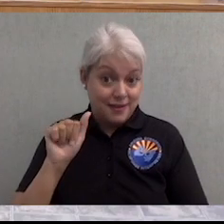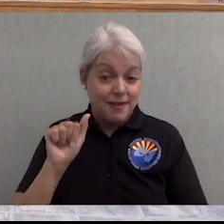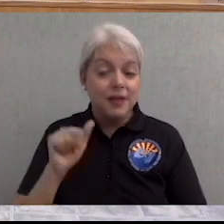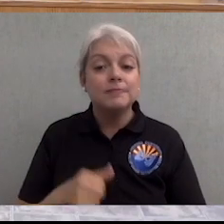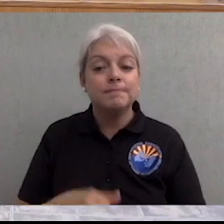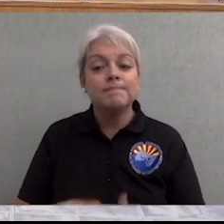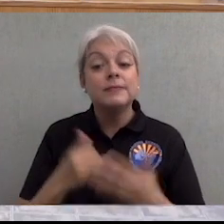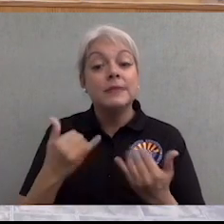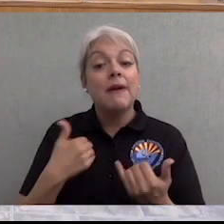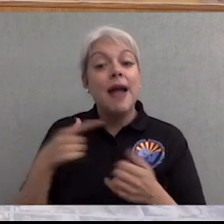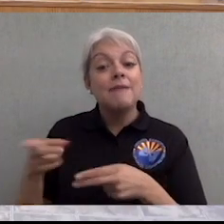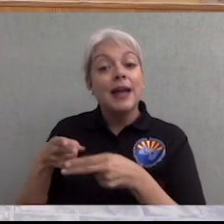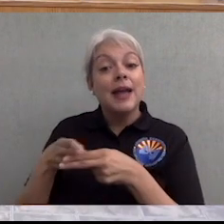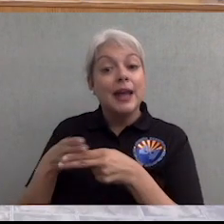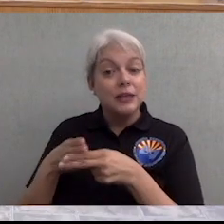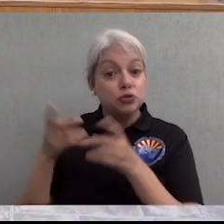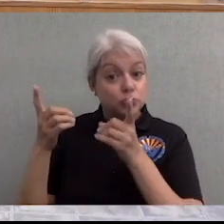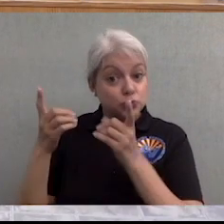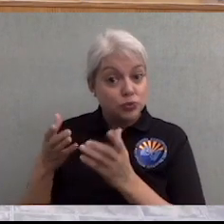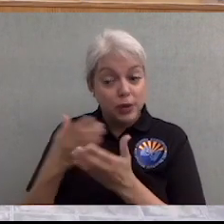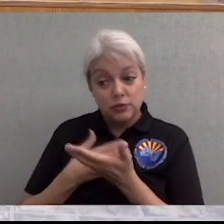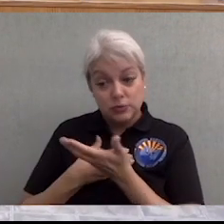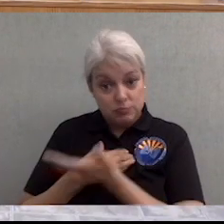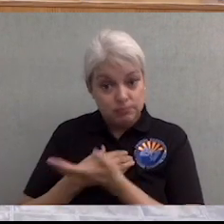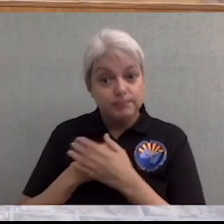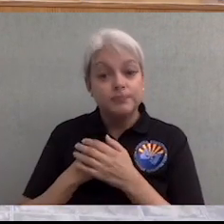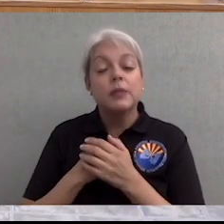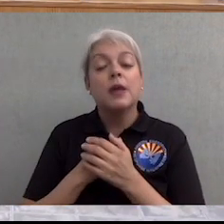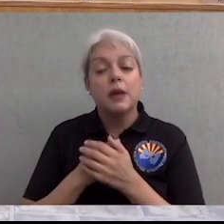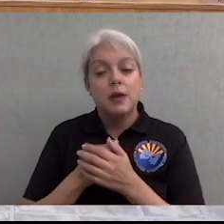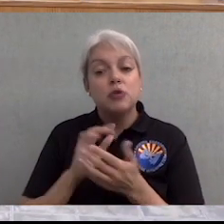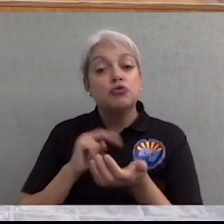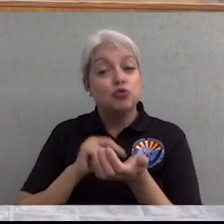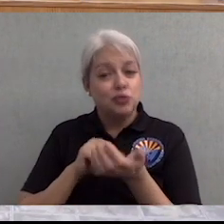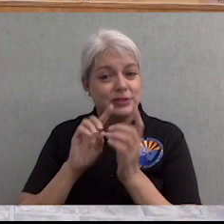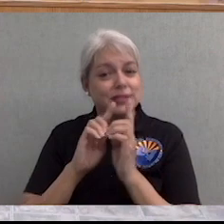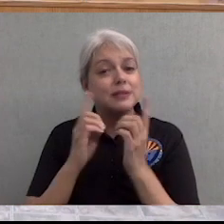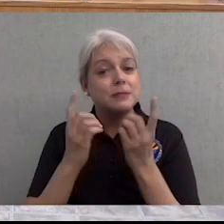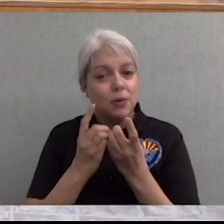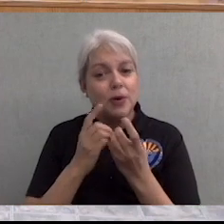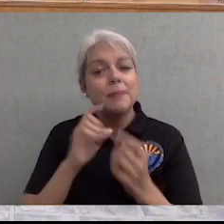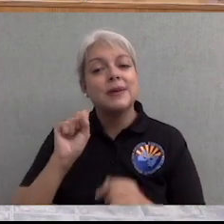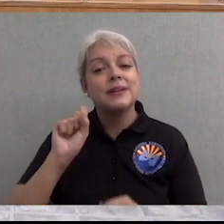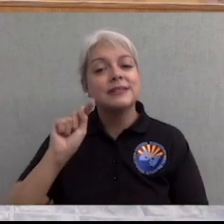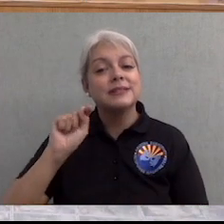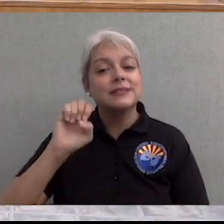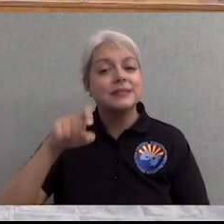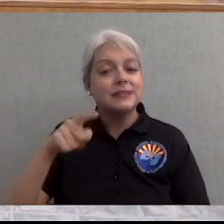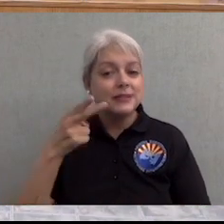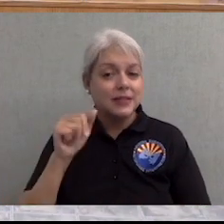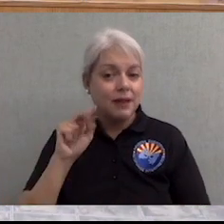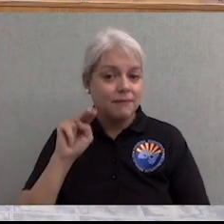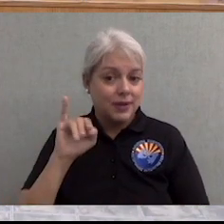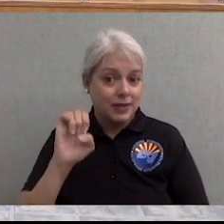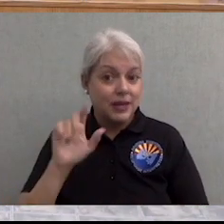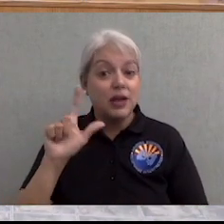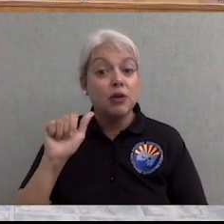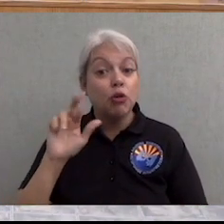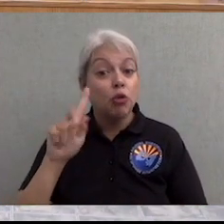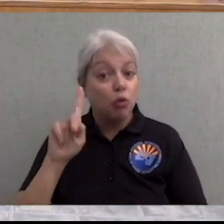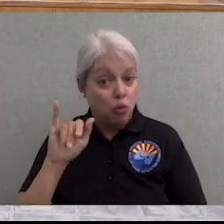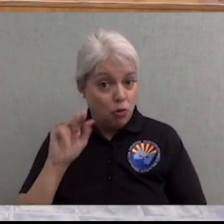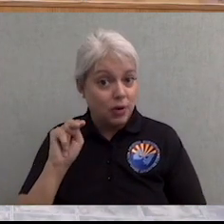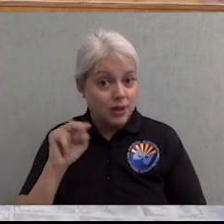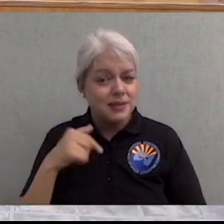director of our nursing department, Ms. Stephanie Larkins, and I want her to share with you some numbers because we are